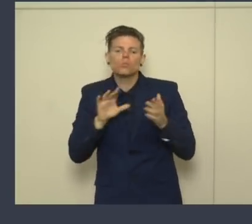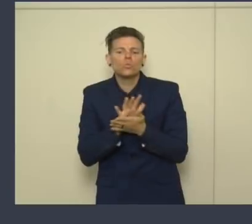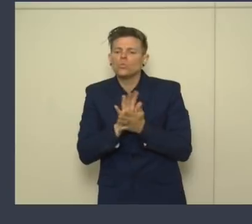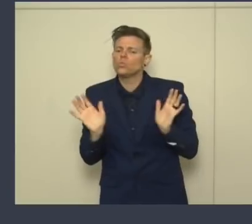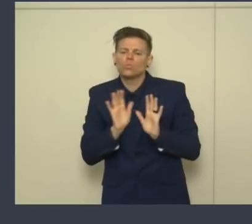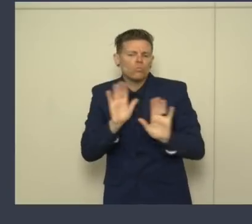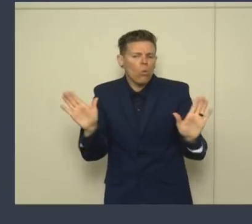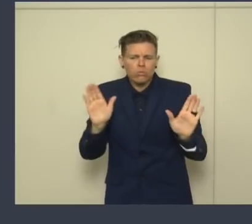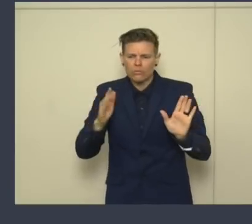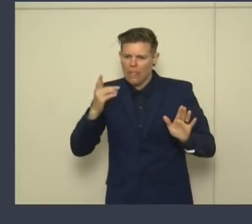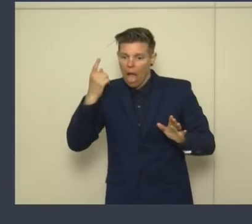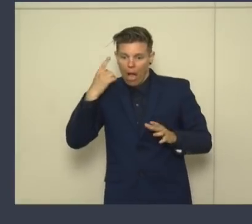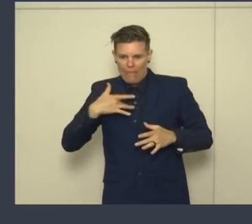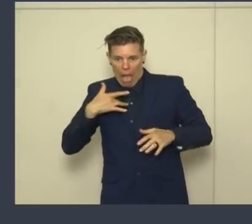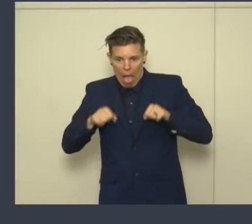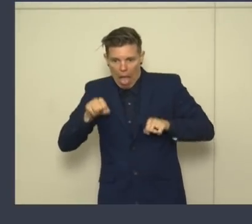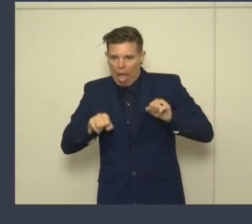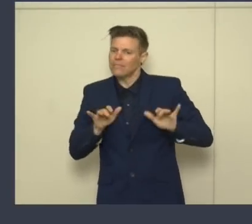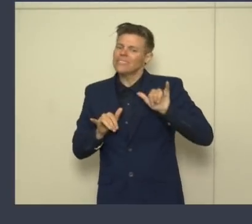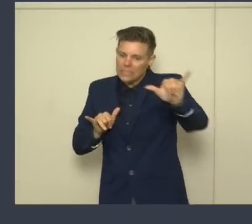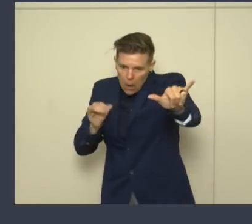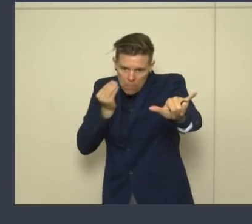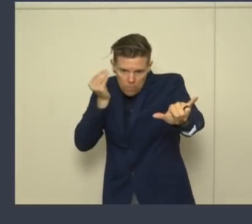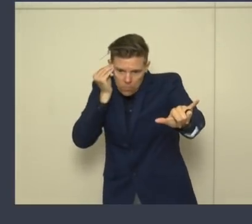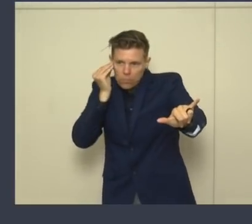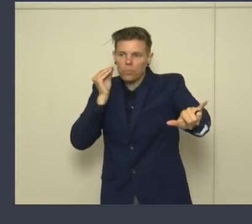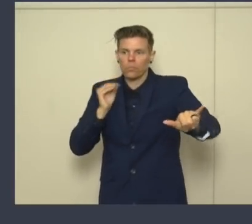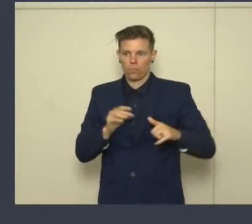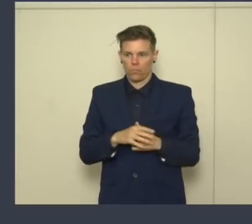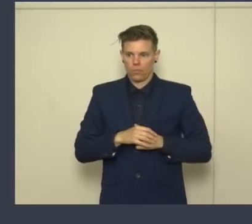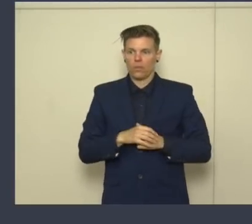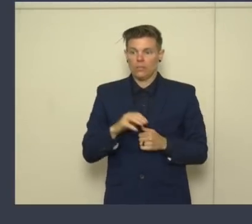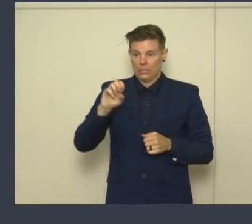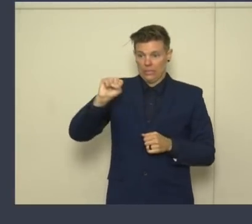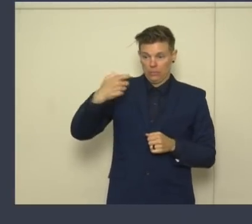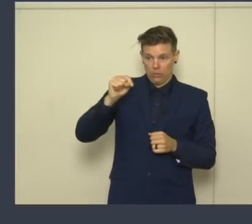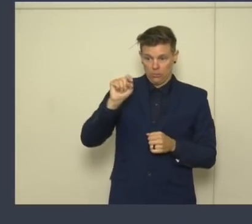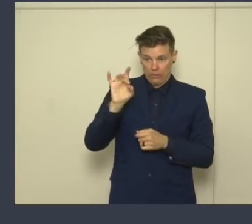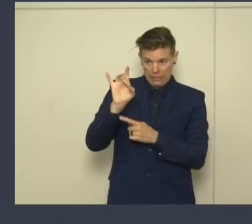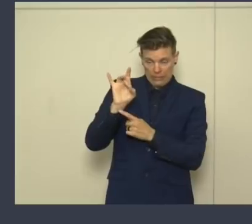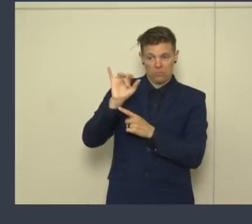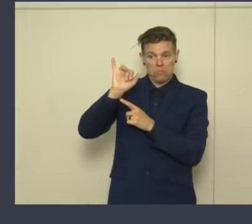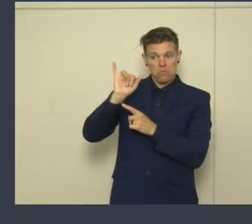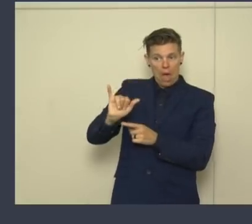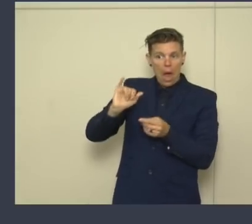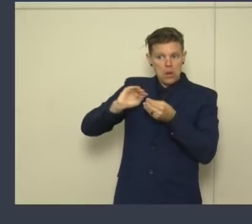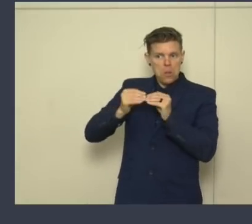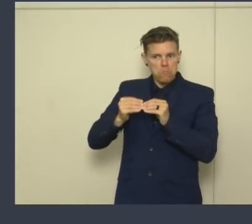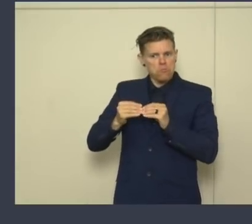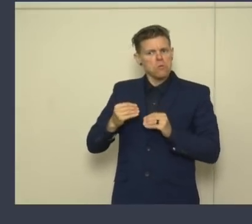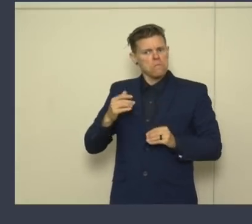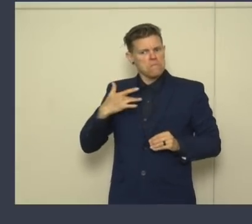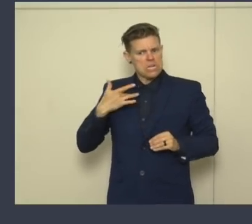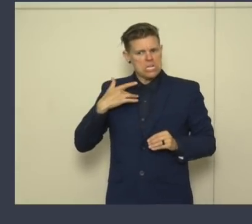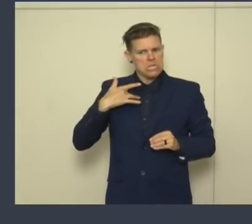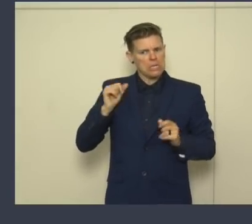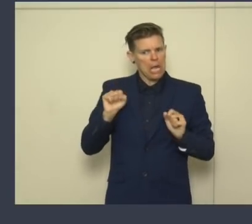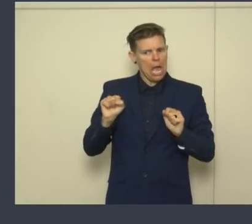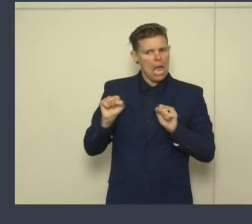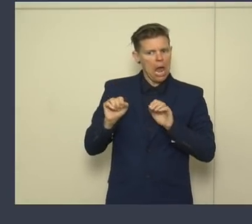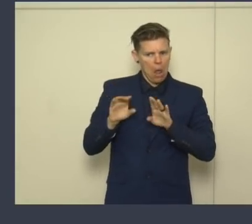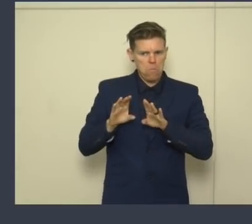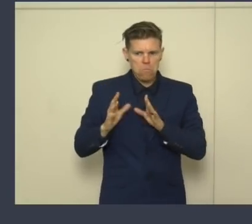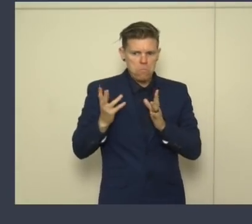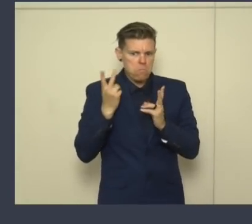a little while out until we get to September 8th. We'll continue to monitor where these